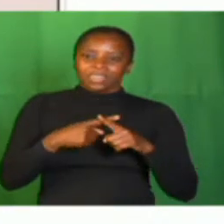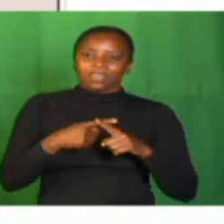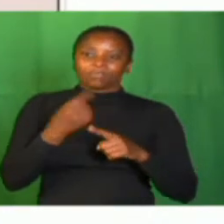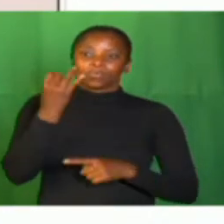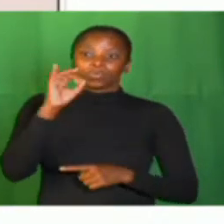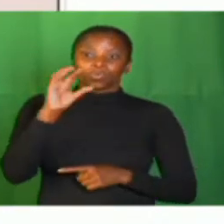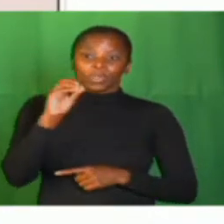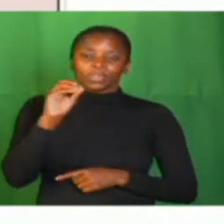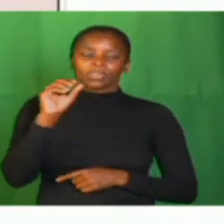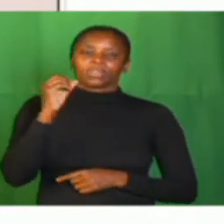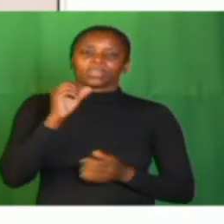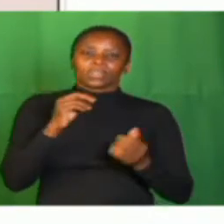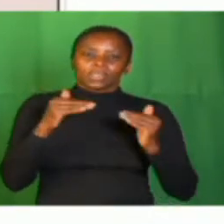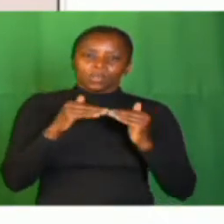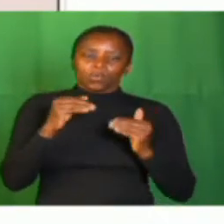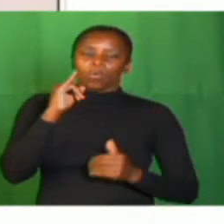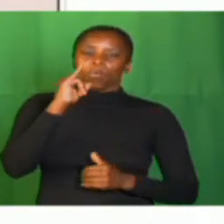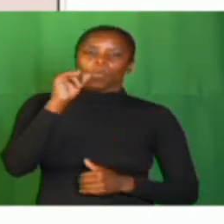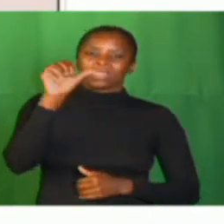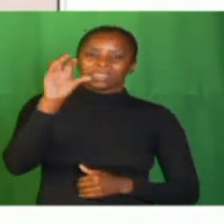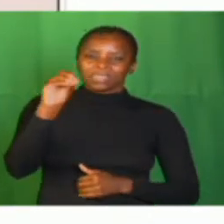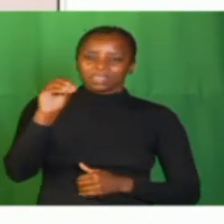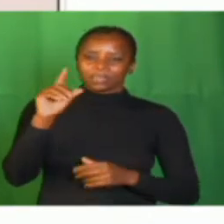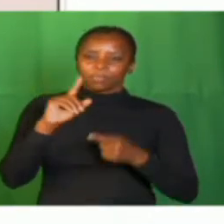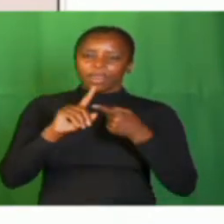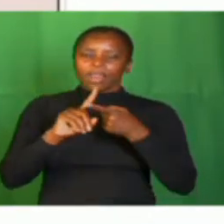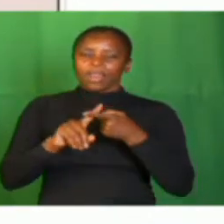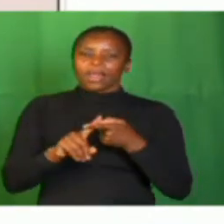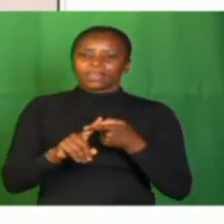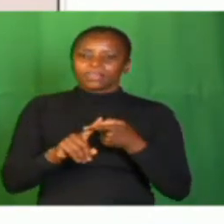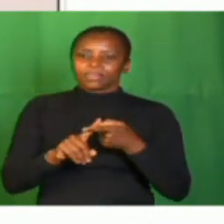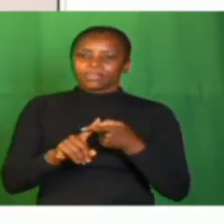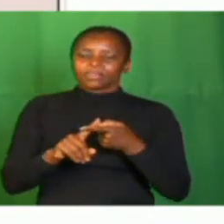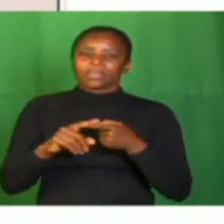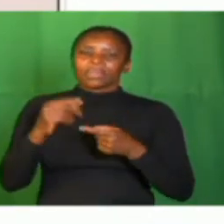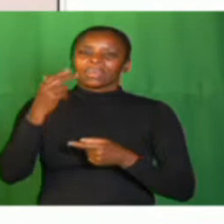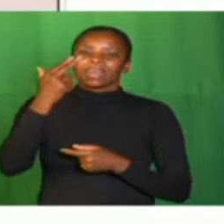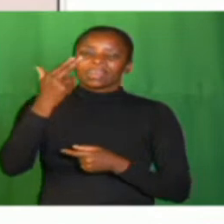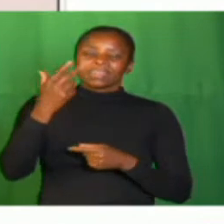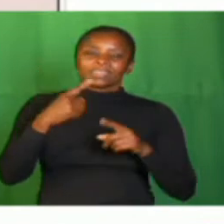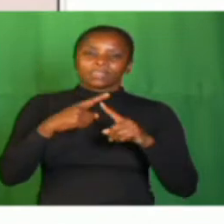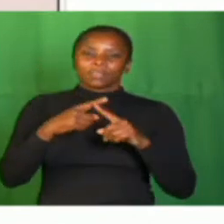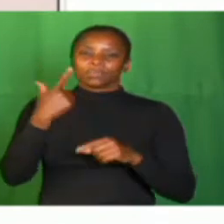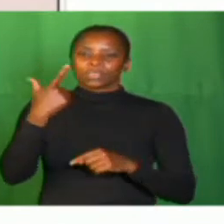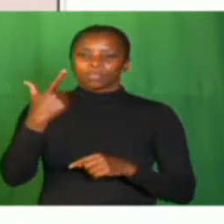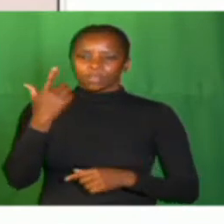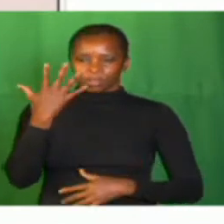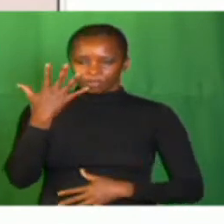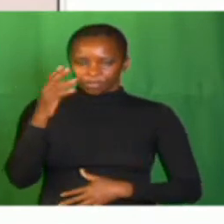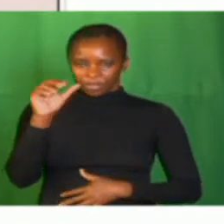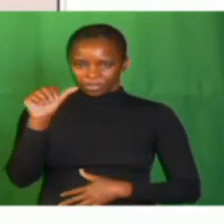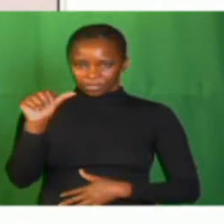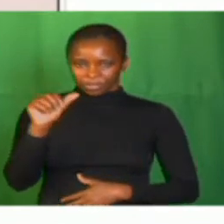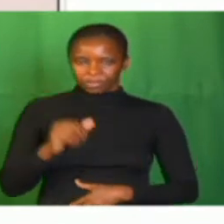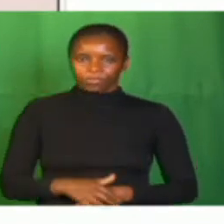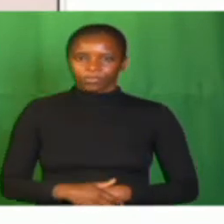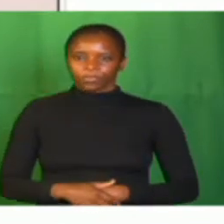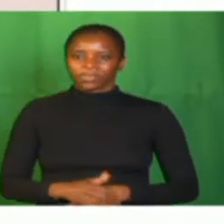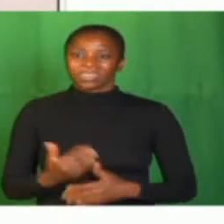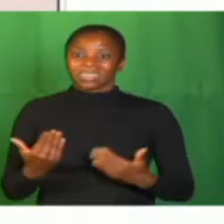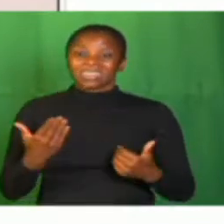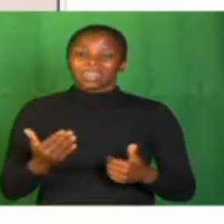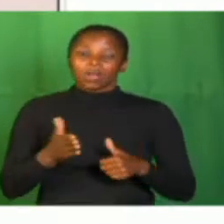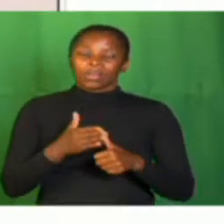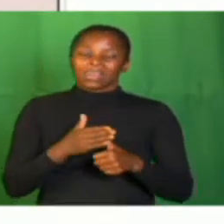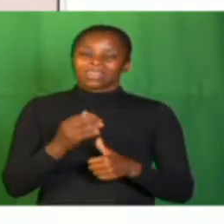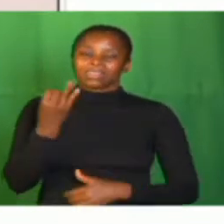I hope you got that one. Then we add 8 times 7, which is 56. Definitely our